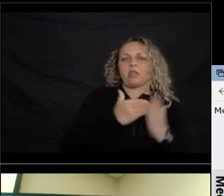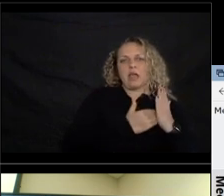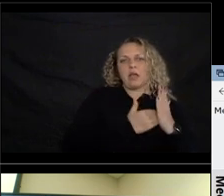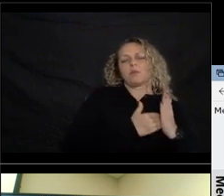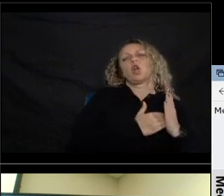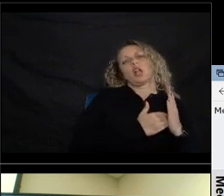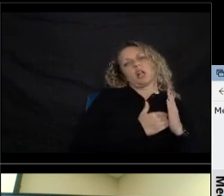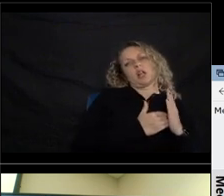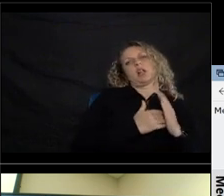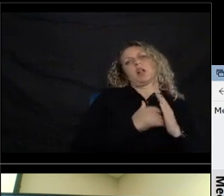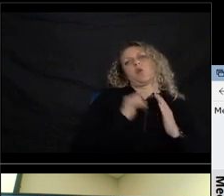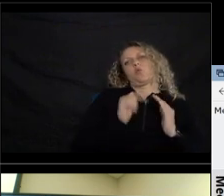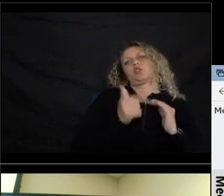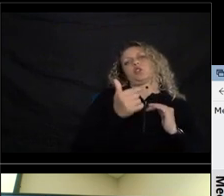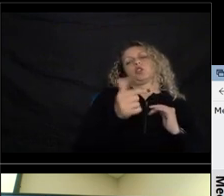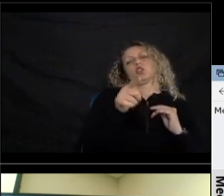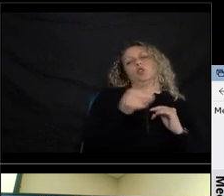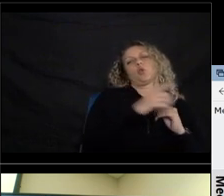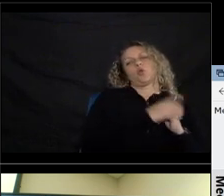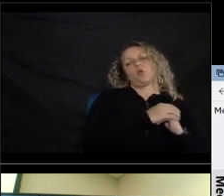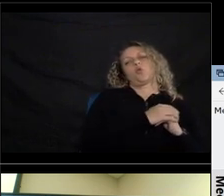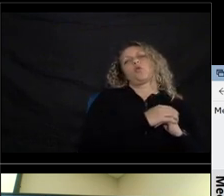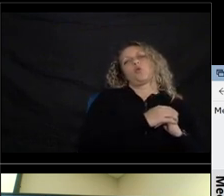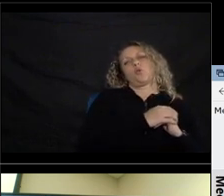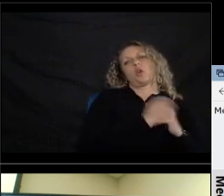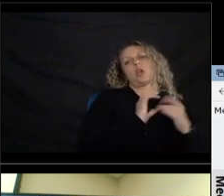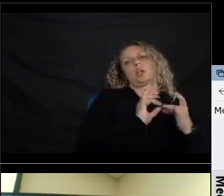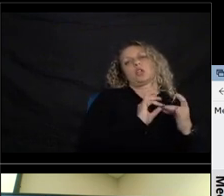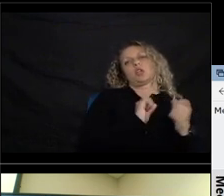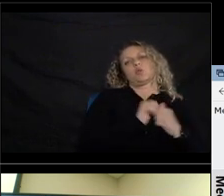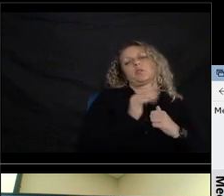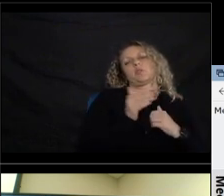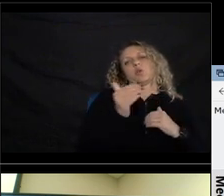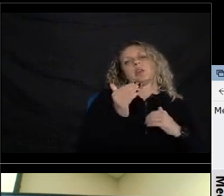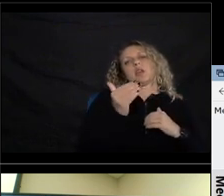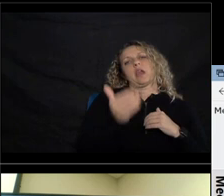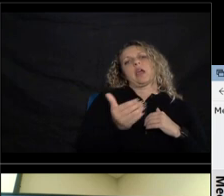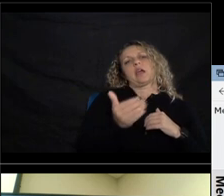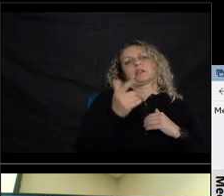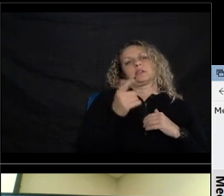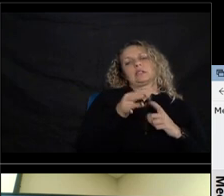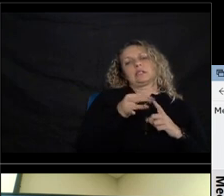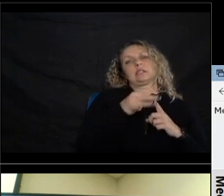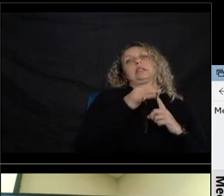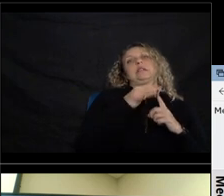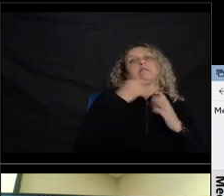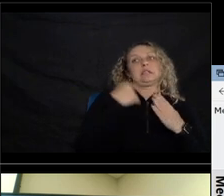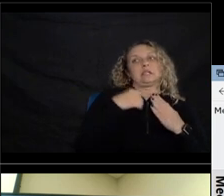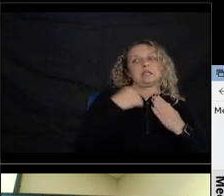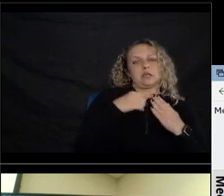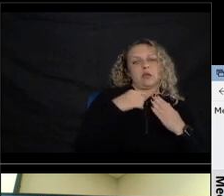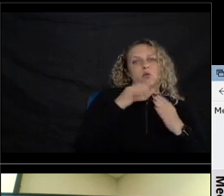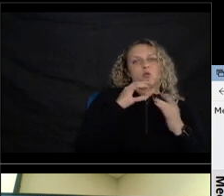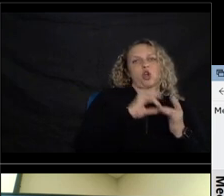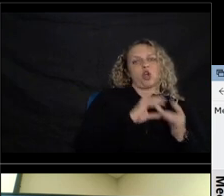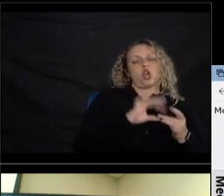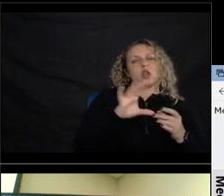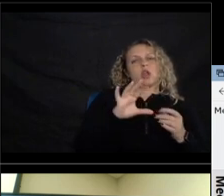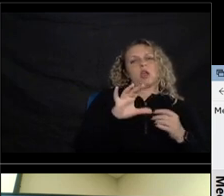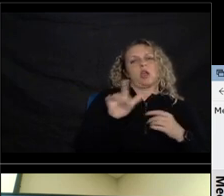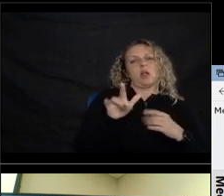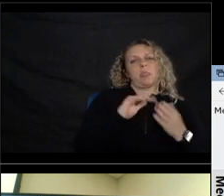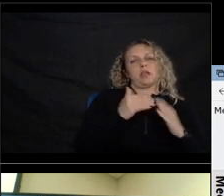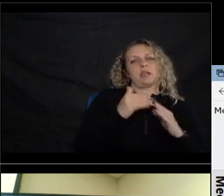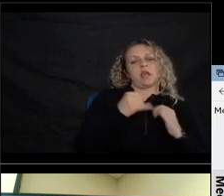will return to you in conjunction with your next significant discussions regarding the